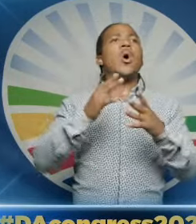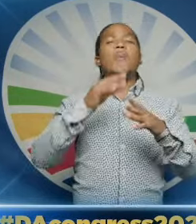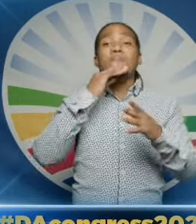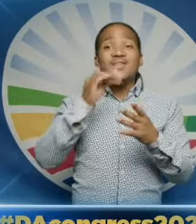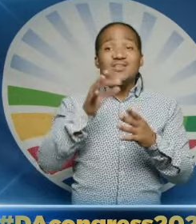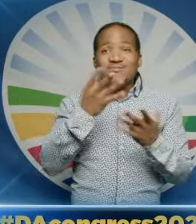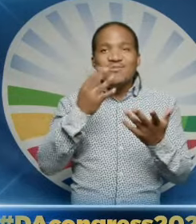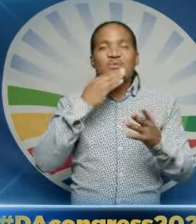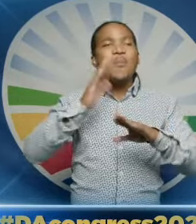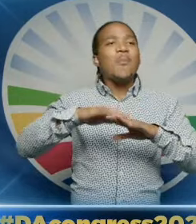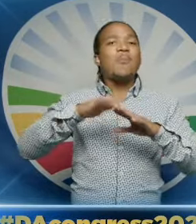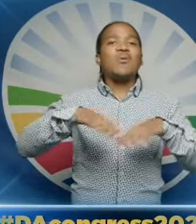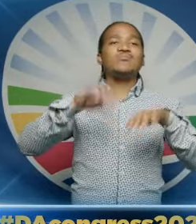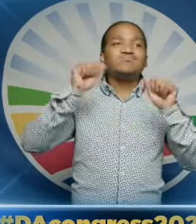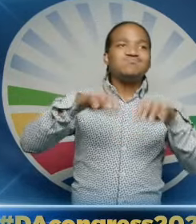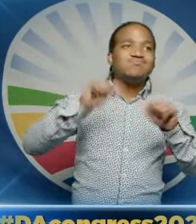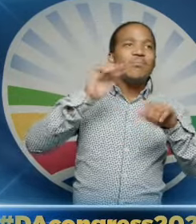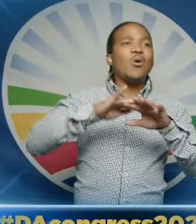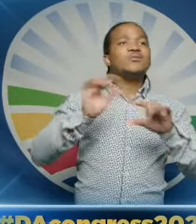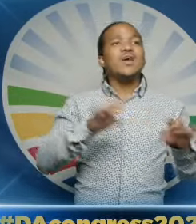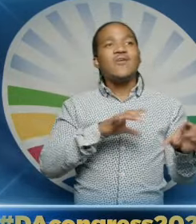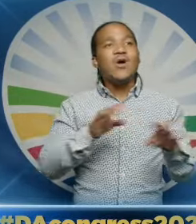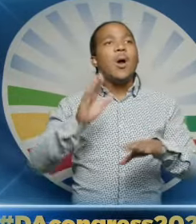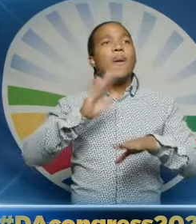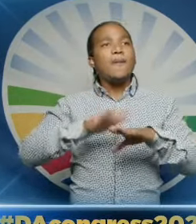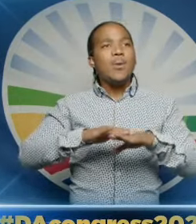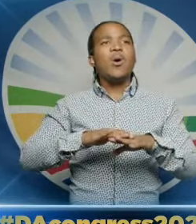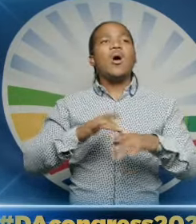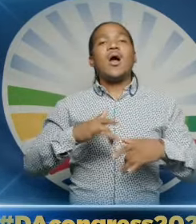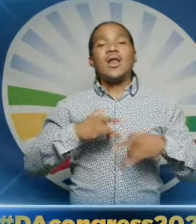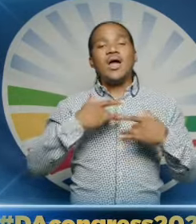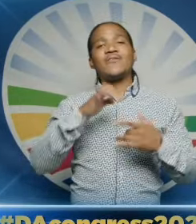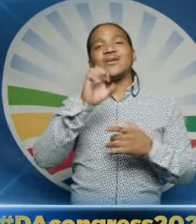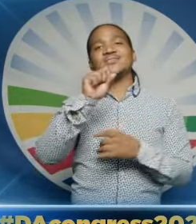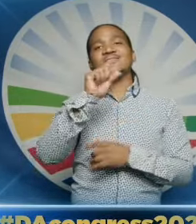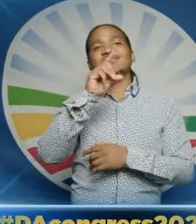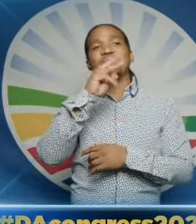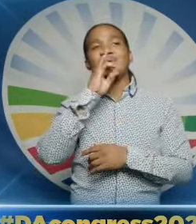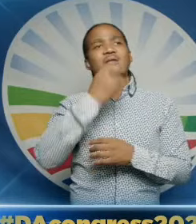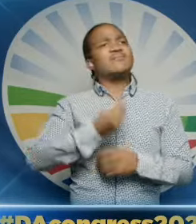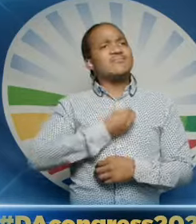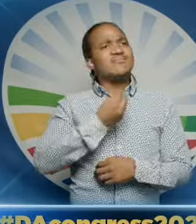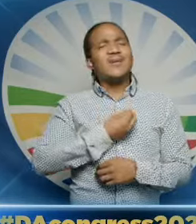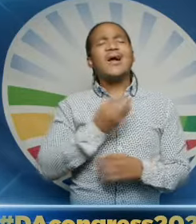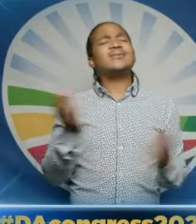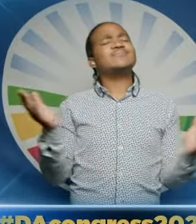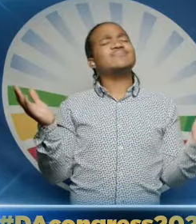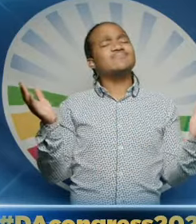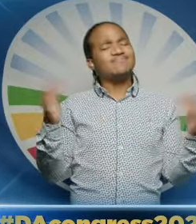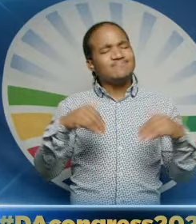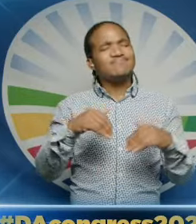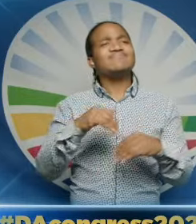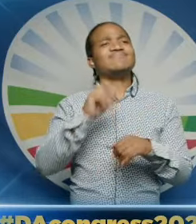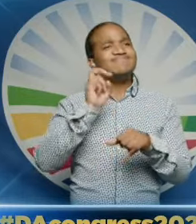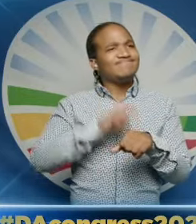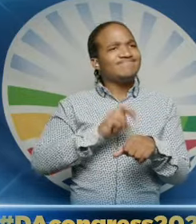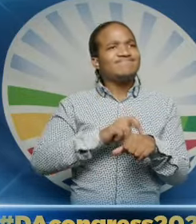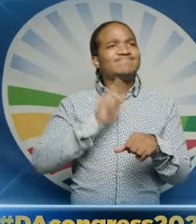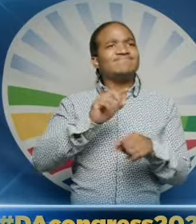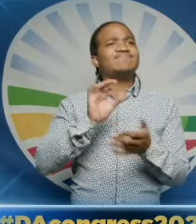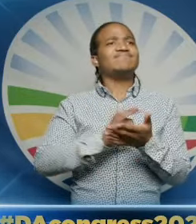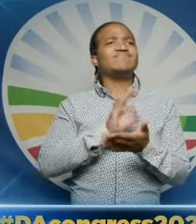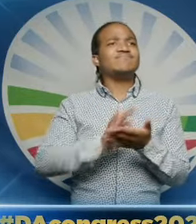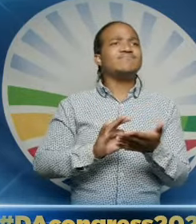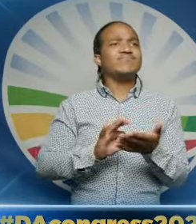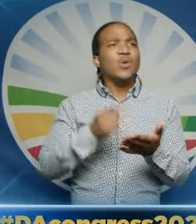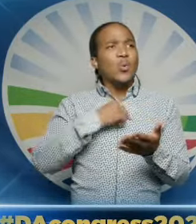more unemployment, more suffering, more life is demanding. You are the difference. So get out, especially young people. I mean, Absolutely. we need to get out, especially young people. We're